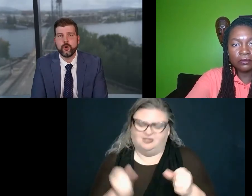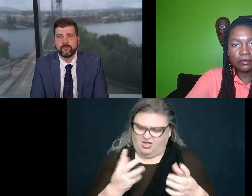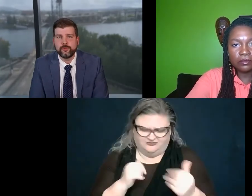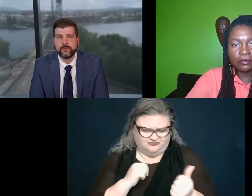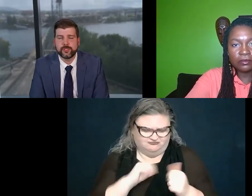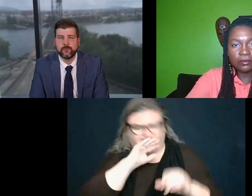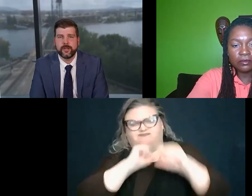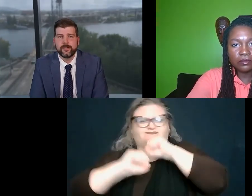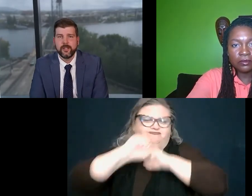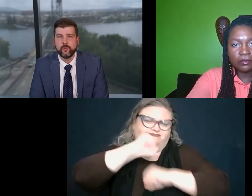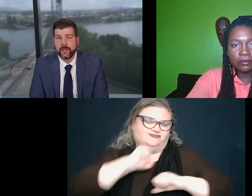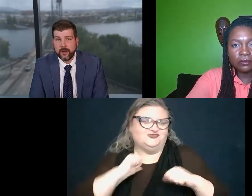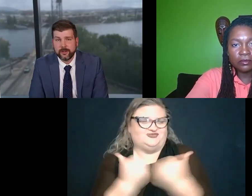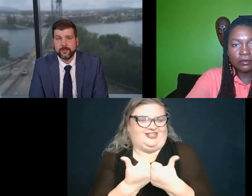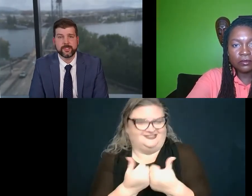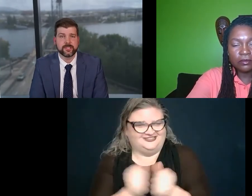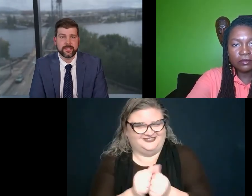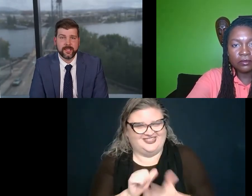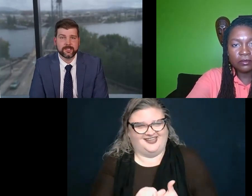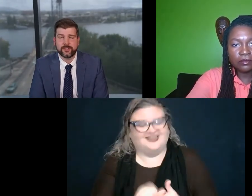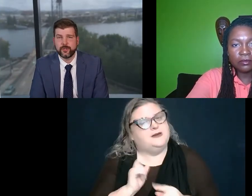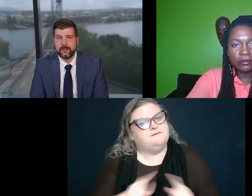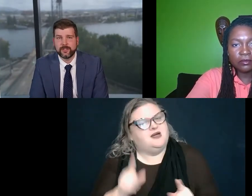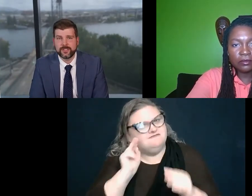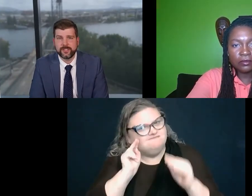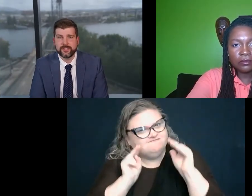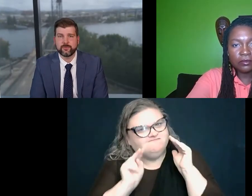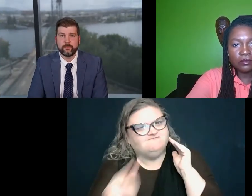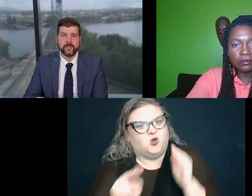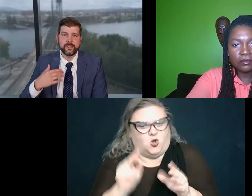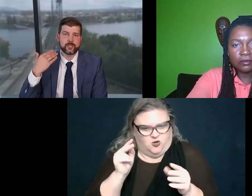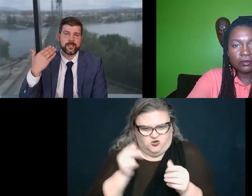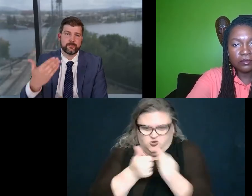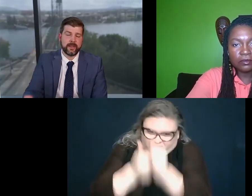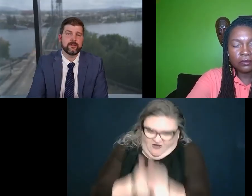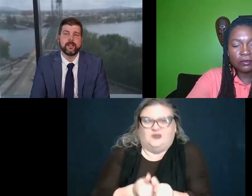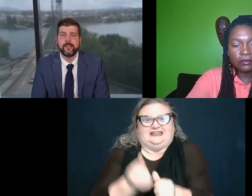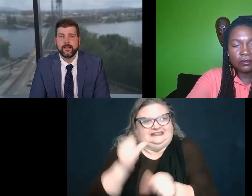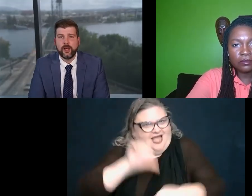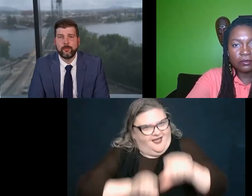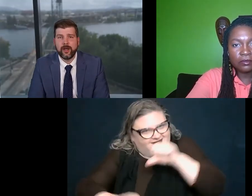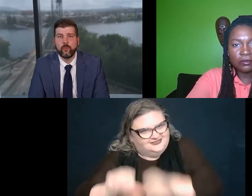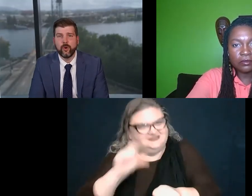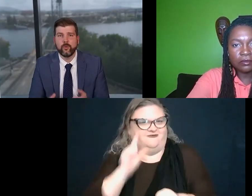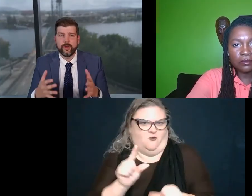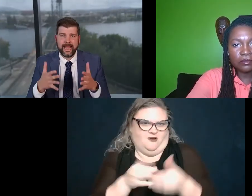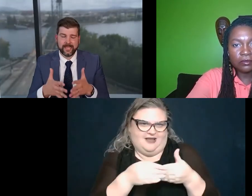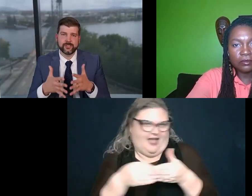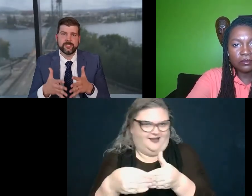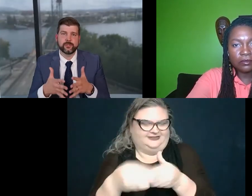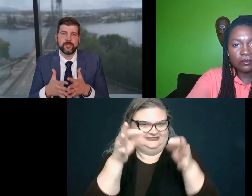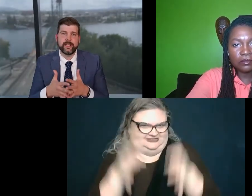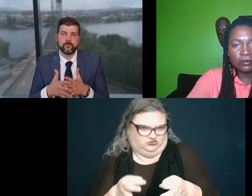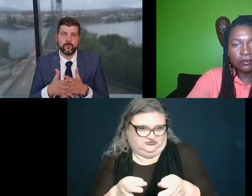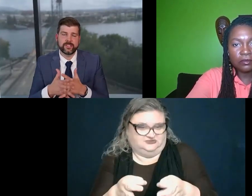very hopeful future where we are using science to drive our decisions. We're being transparent about what we're